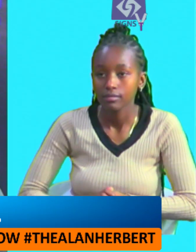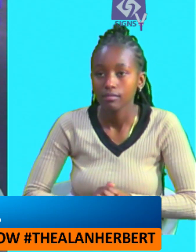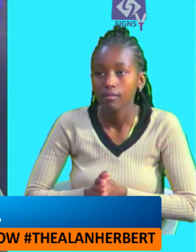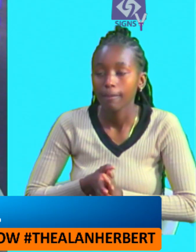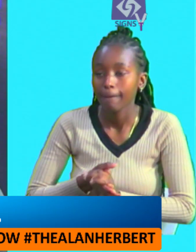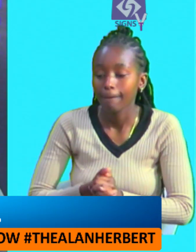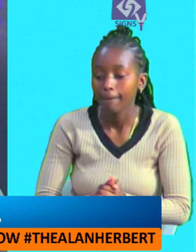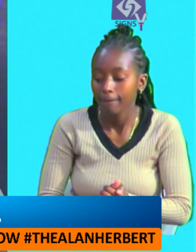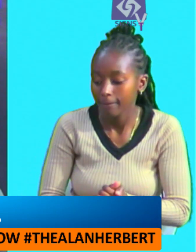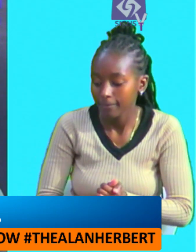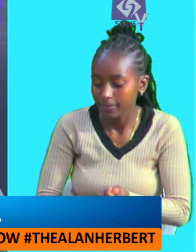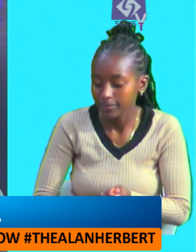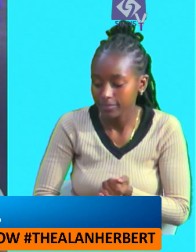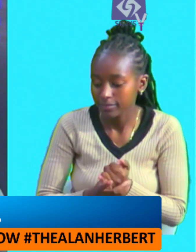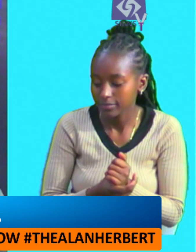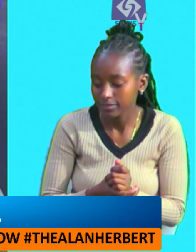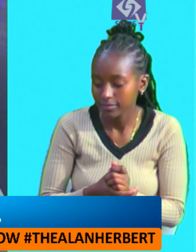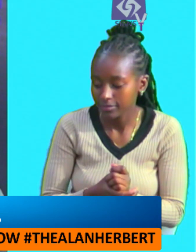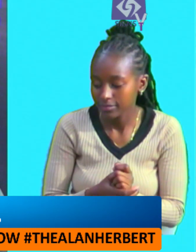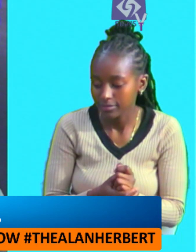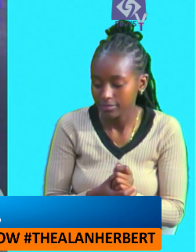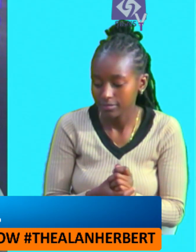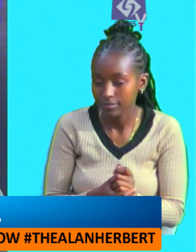Nikiwa maandamano yangu